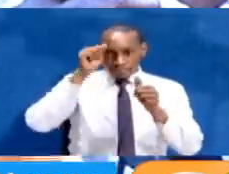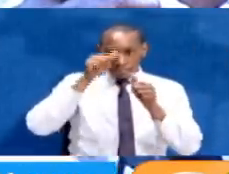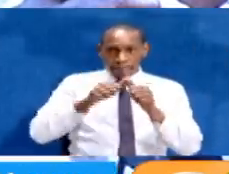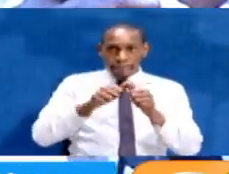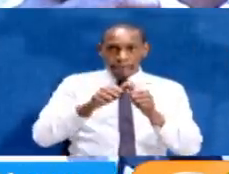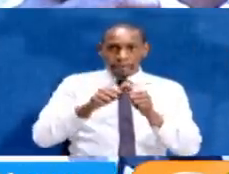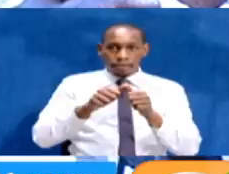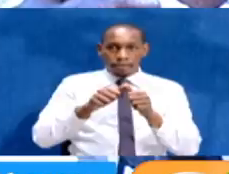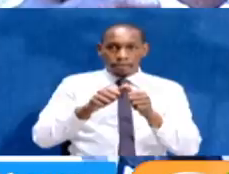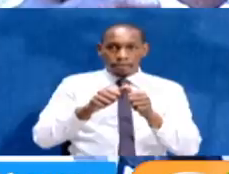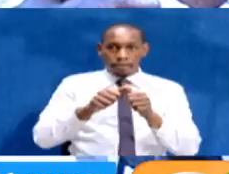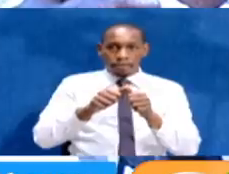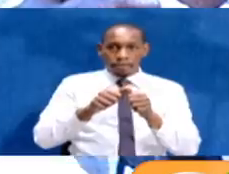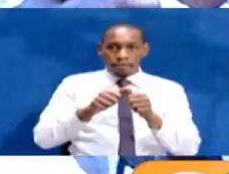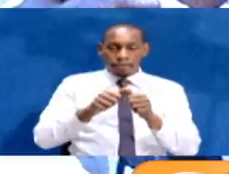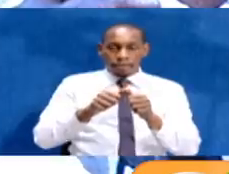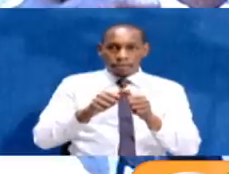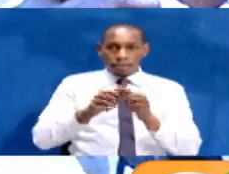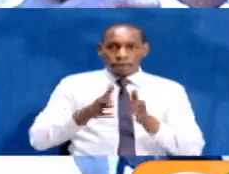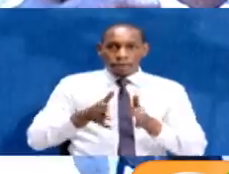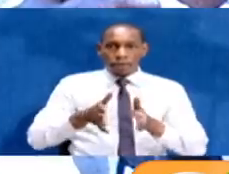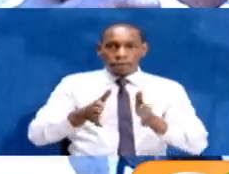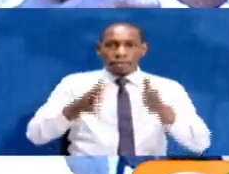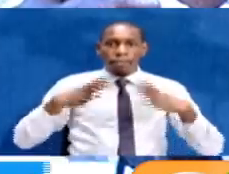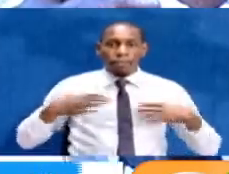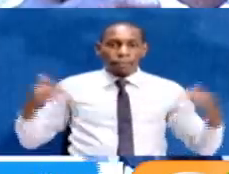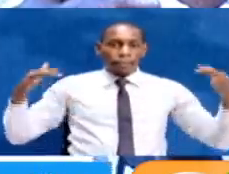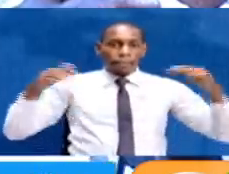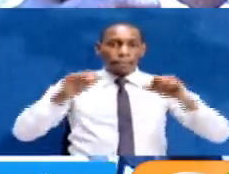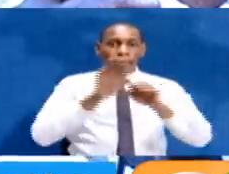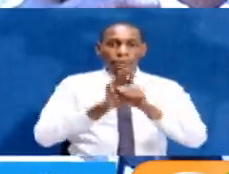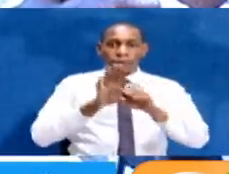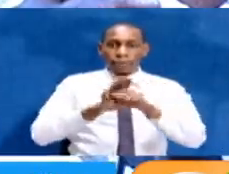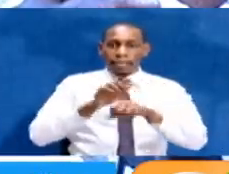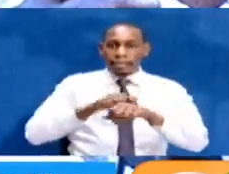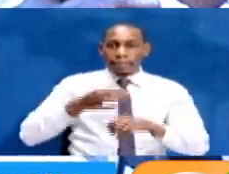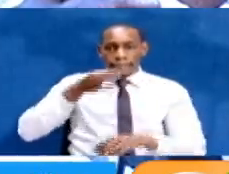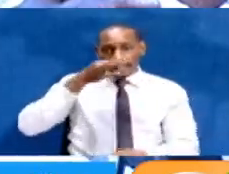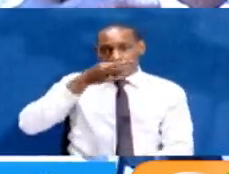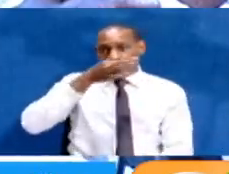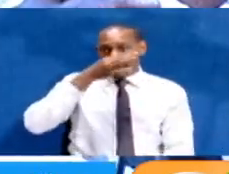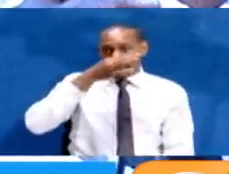that of a Mandela of Kenya when Mwai Kibaki